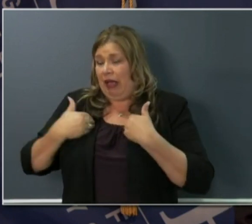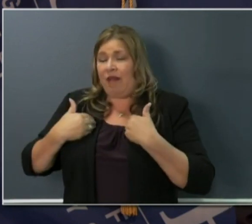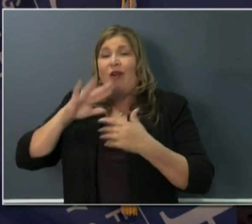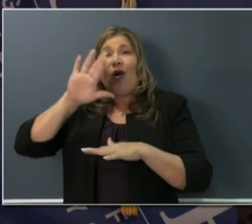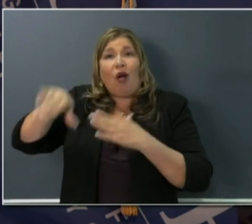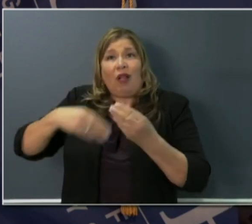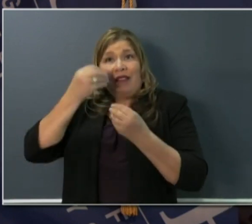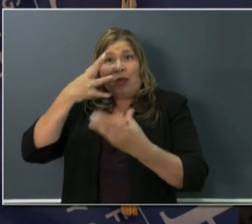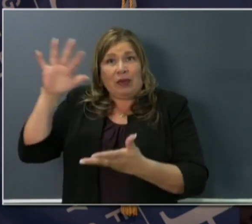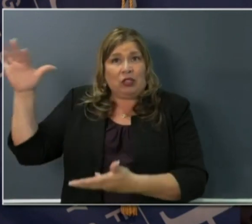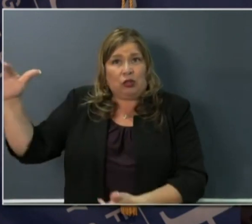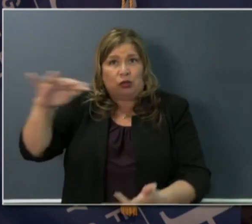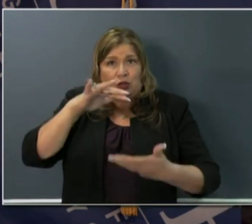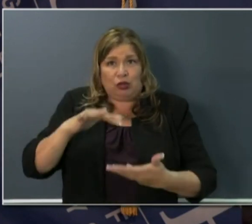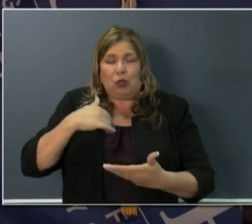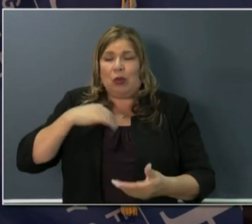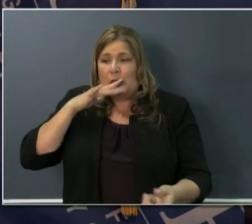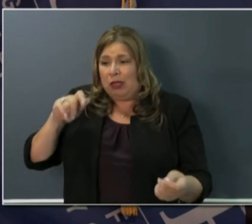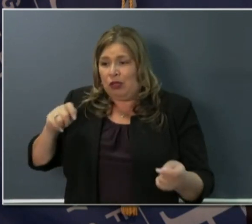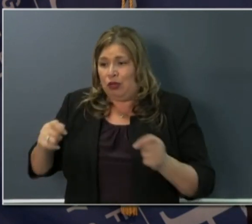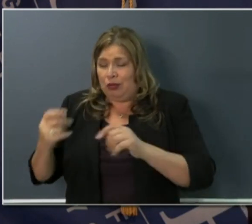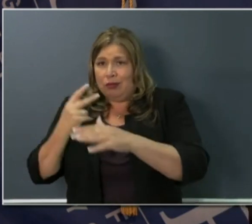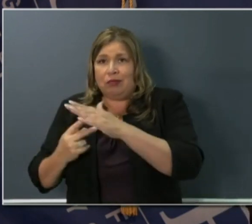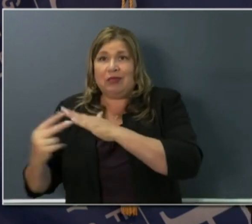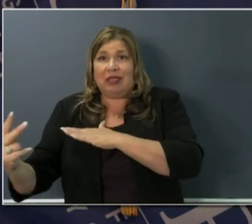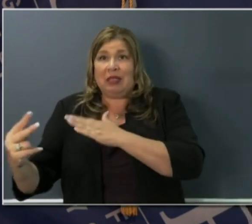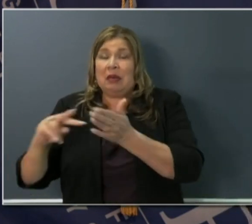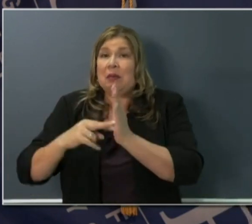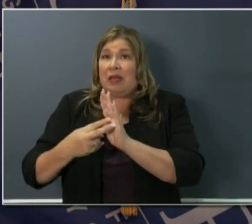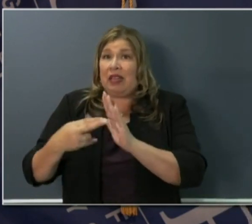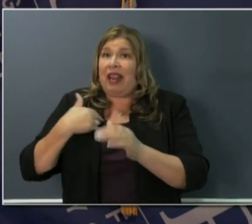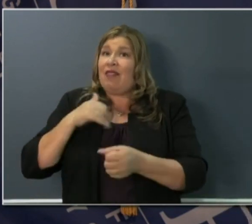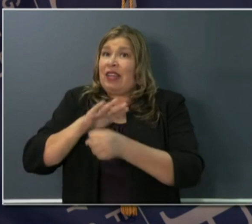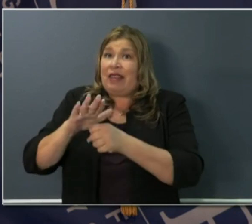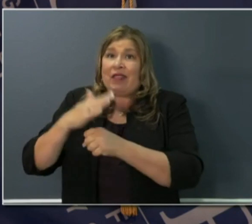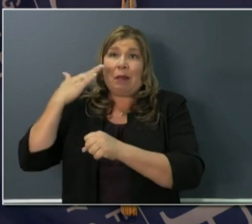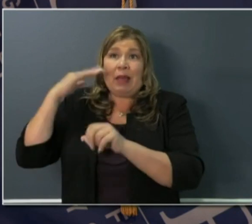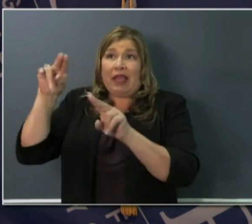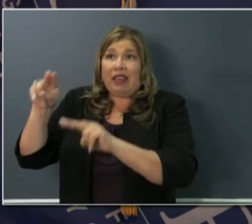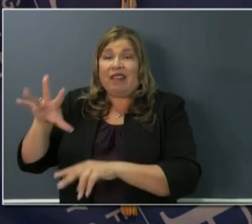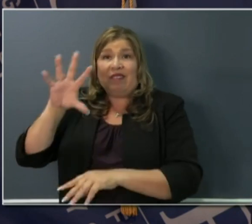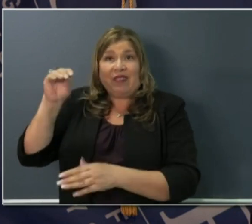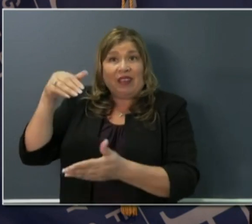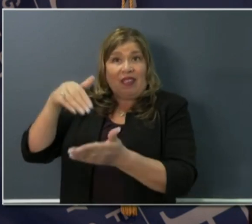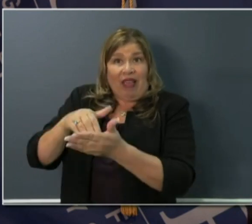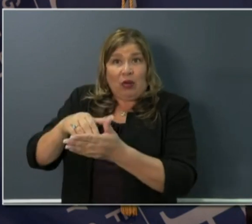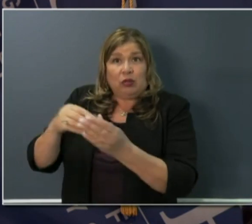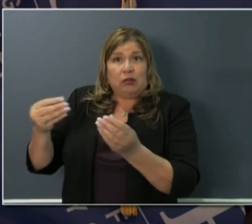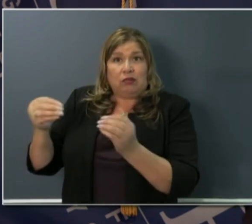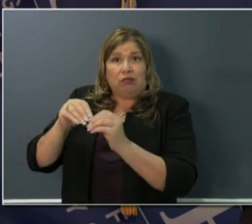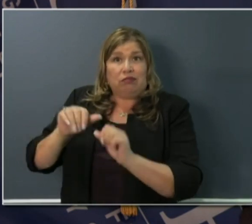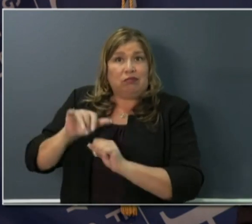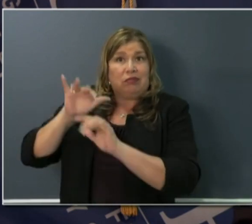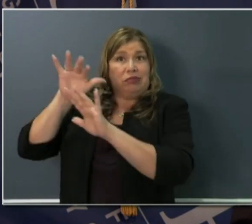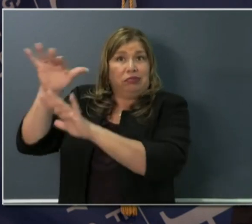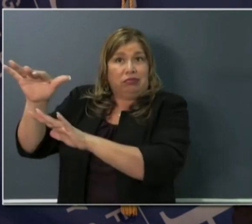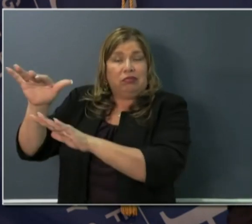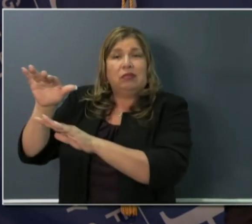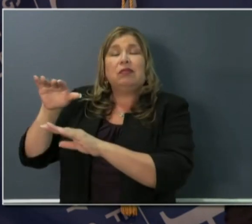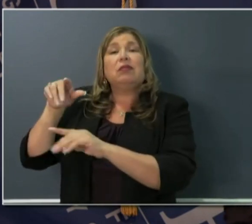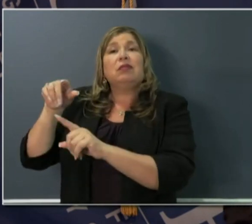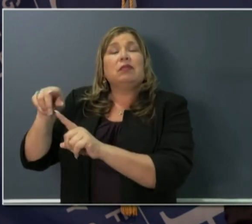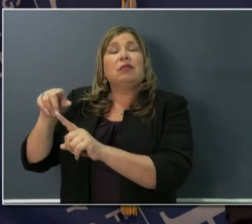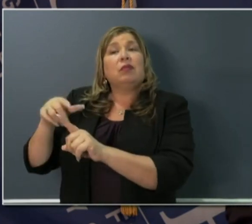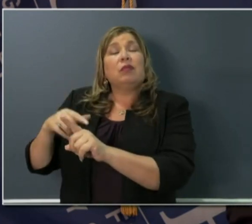work towards whether that 50,000 number in surge capacity that the governor has tasked us to create for the state of